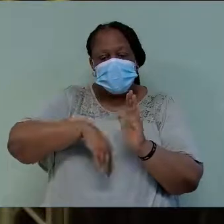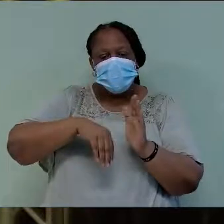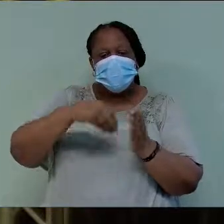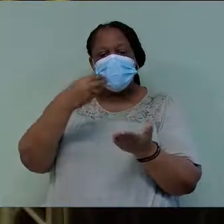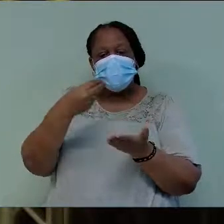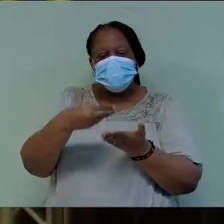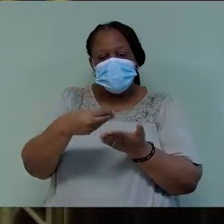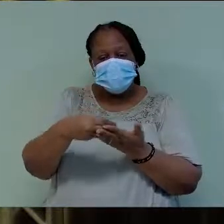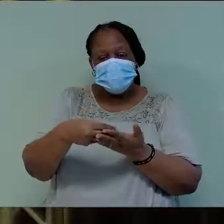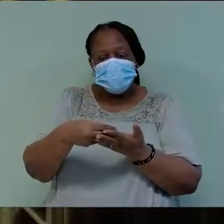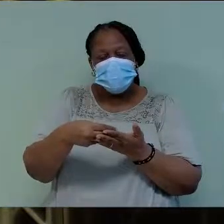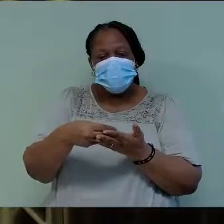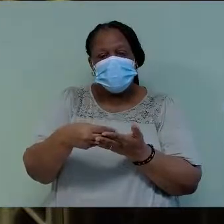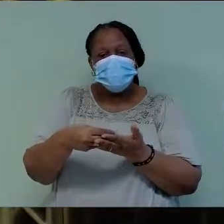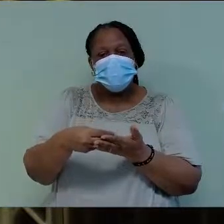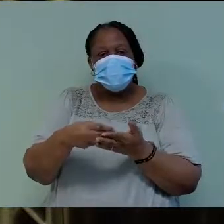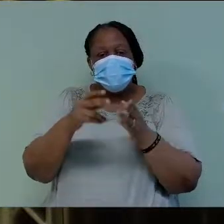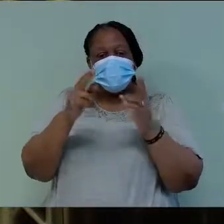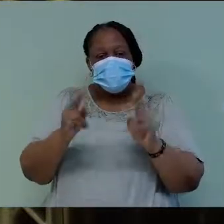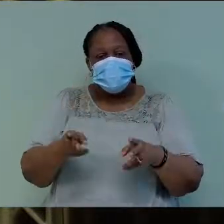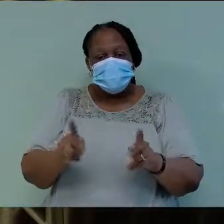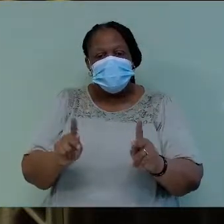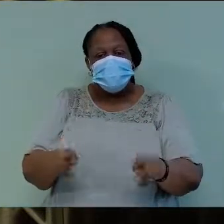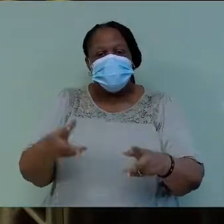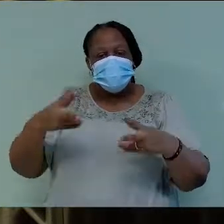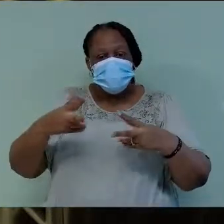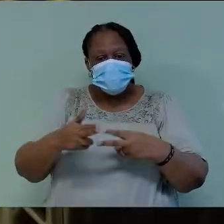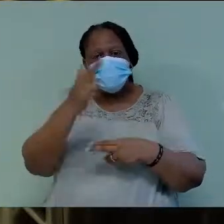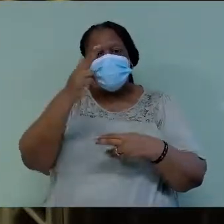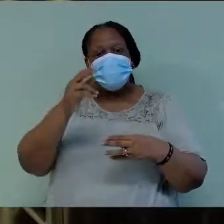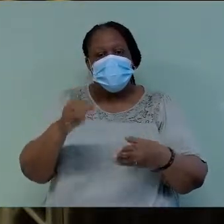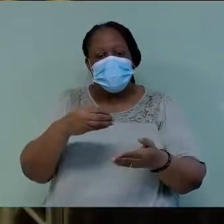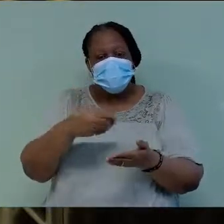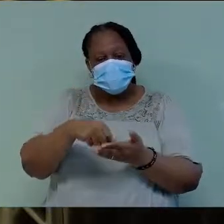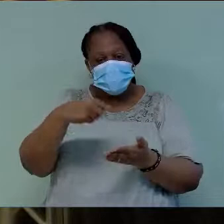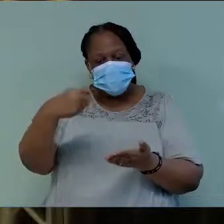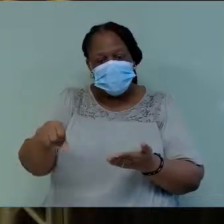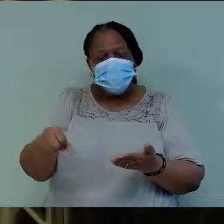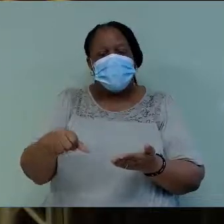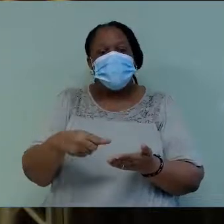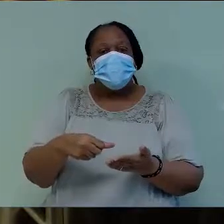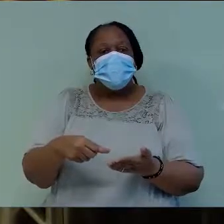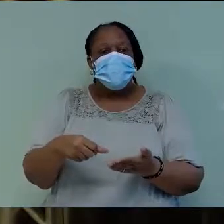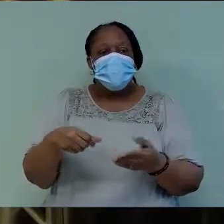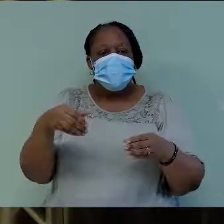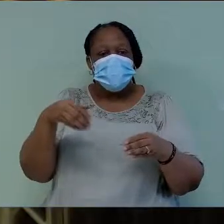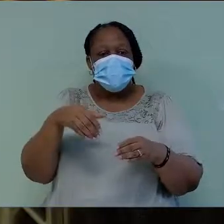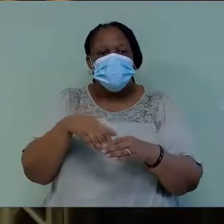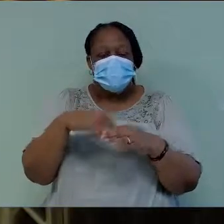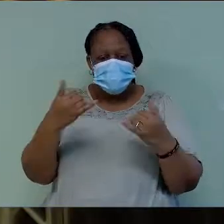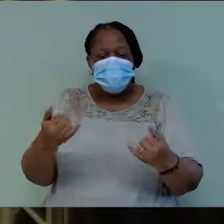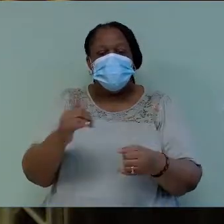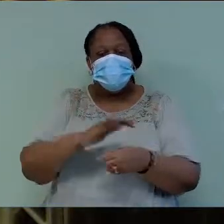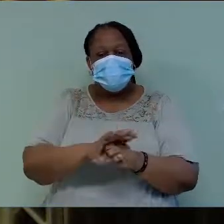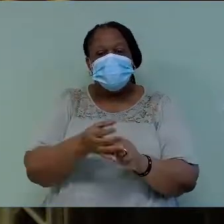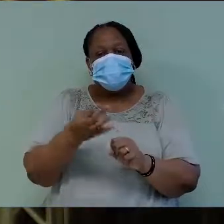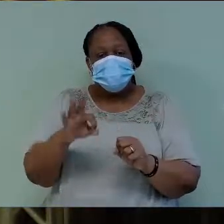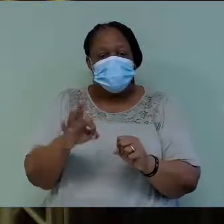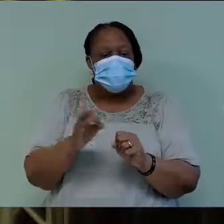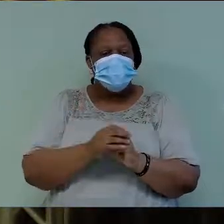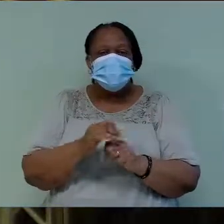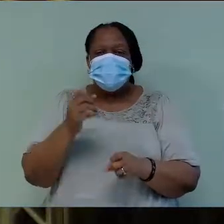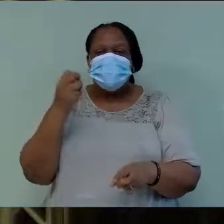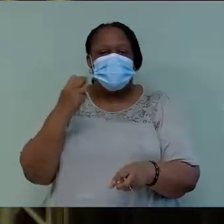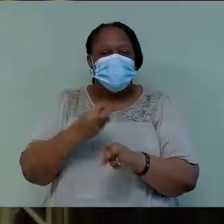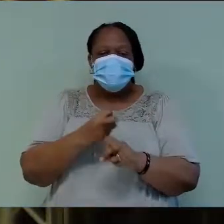salaries cut during the pandemic. This situation has been very difficult for both employers and workers.